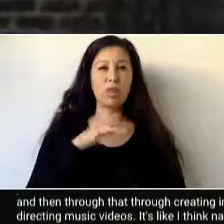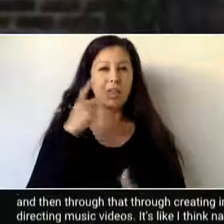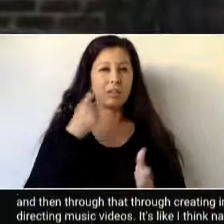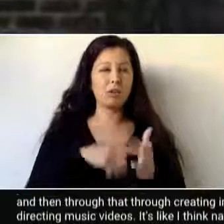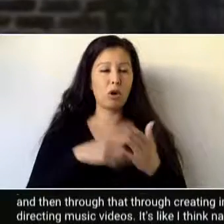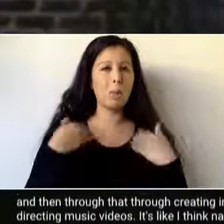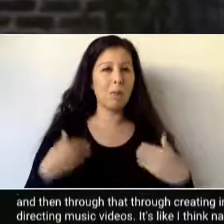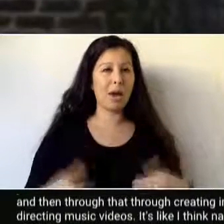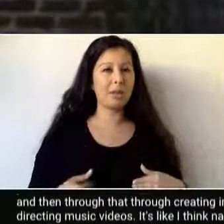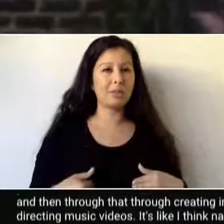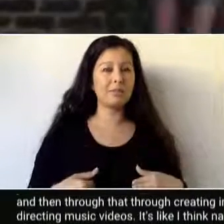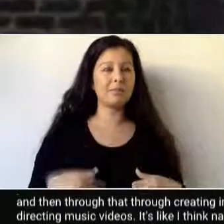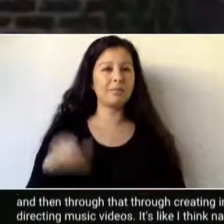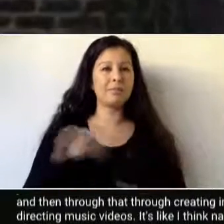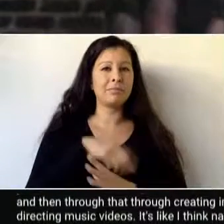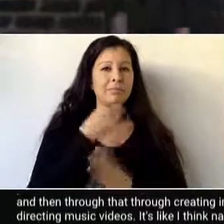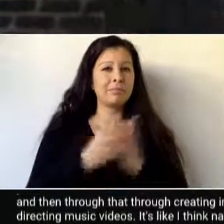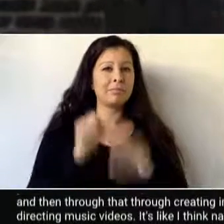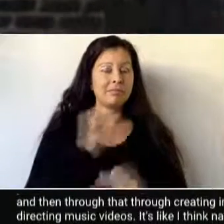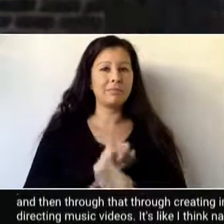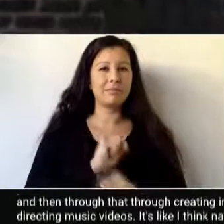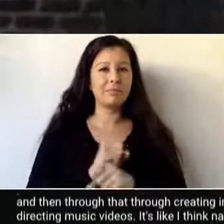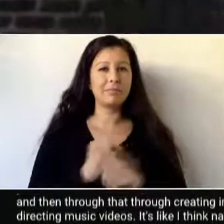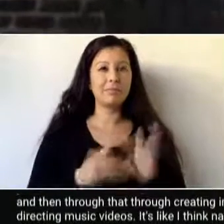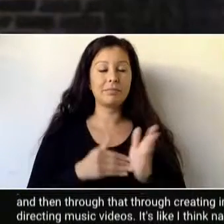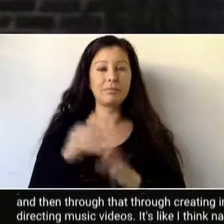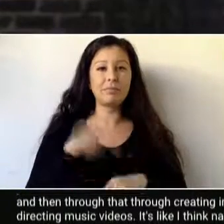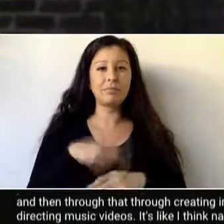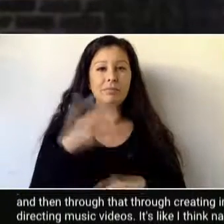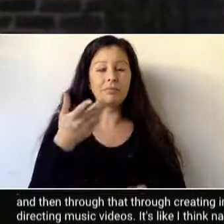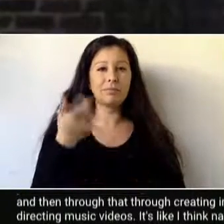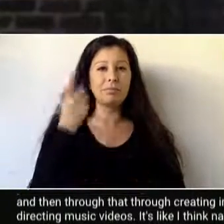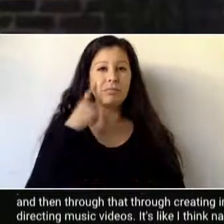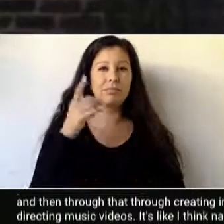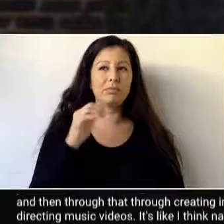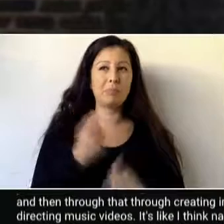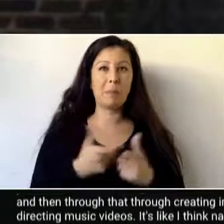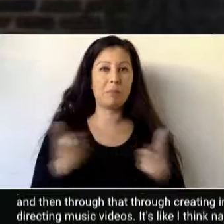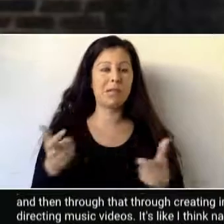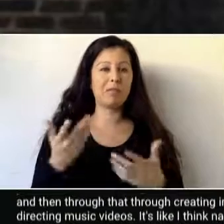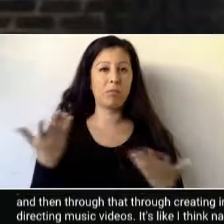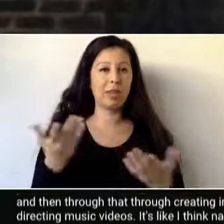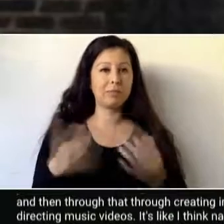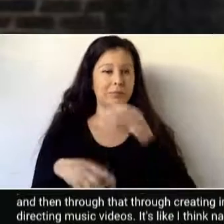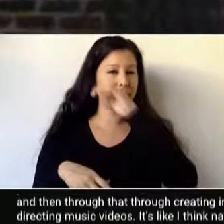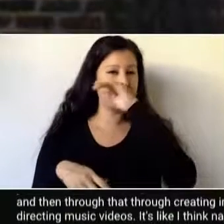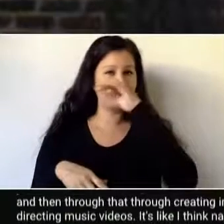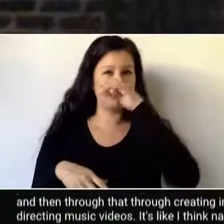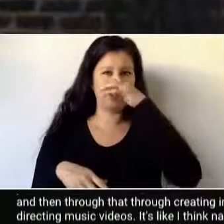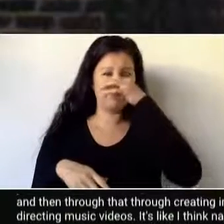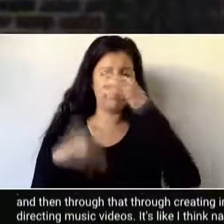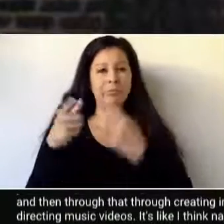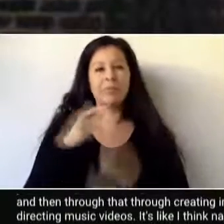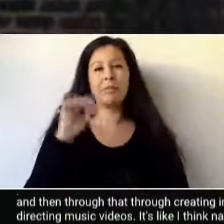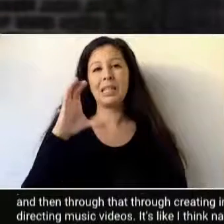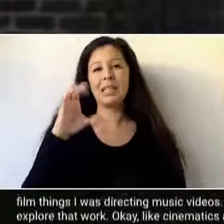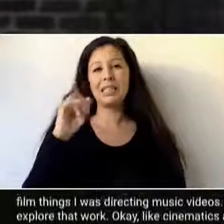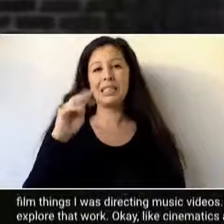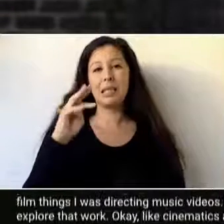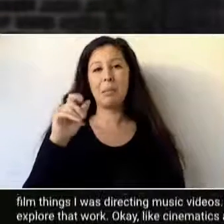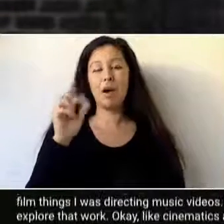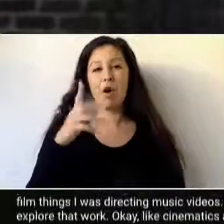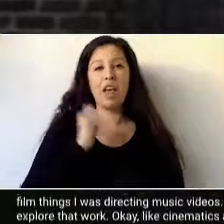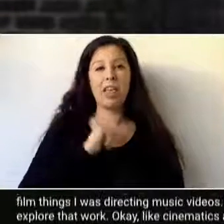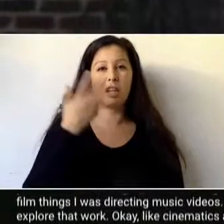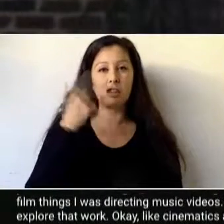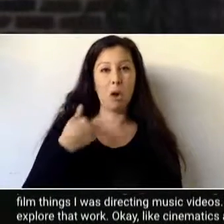your body, you know, with immersive works. Often the thing that makes it different from cinema or like going to the theater is like you notice